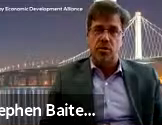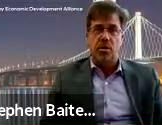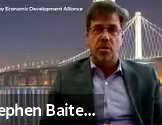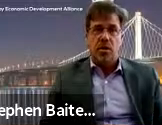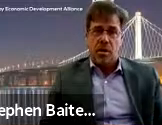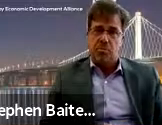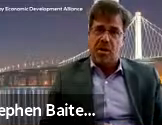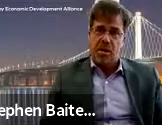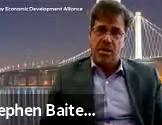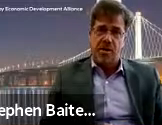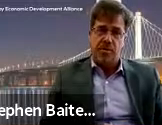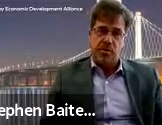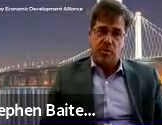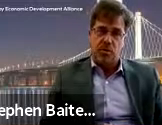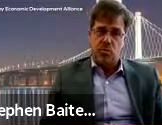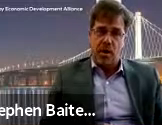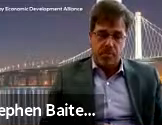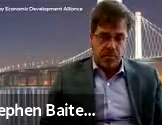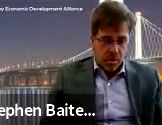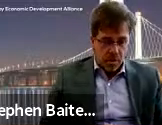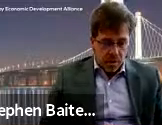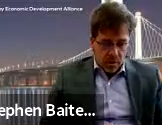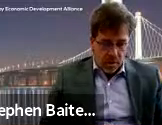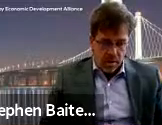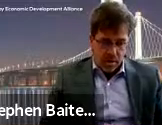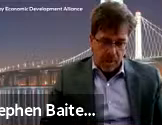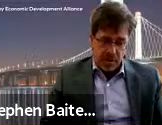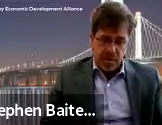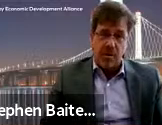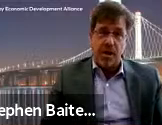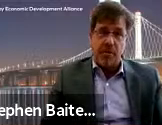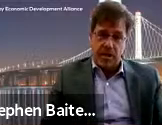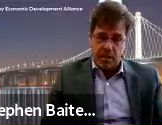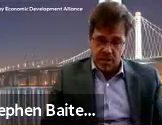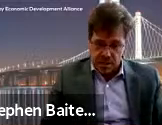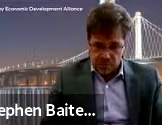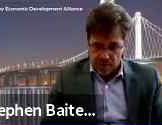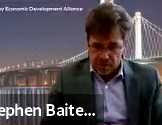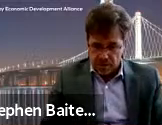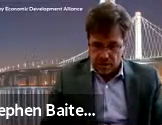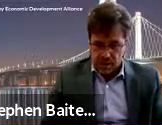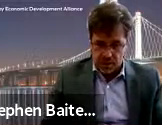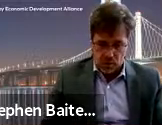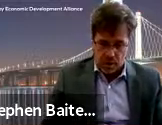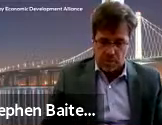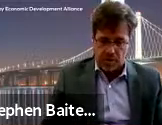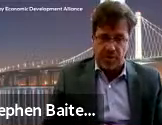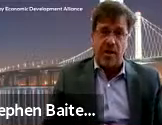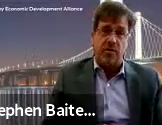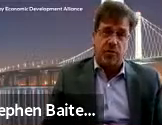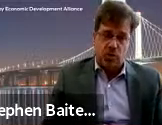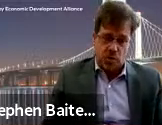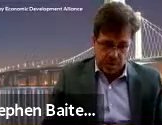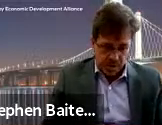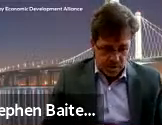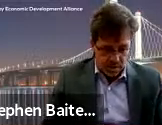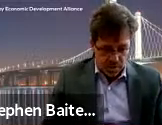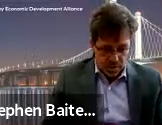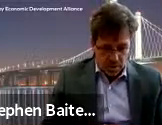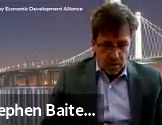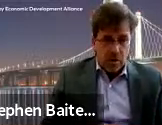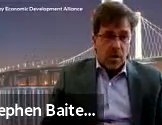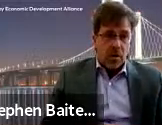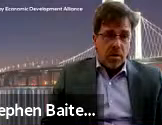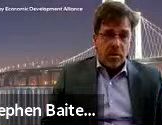land use, and many, many other issues as well. I'm going to be moderating tonight's event, and I'd like to welcome and thank you for joining